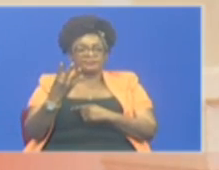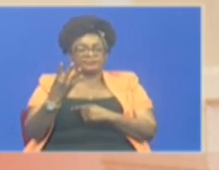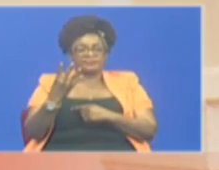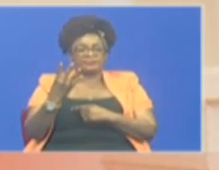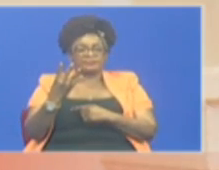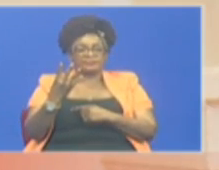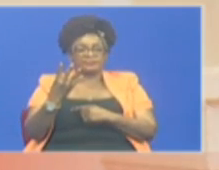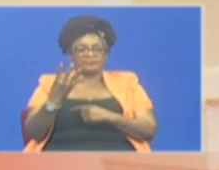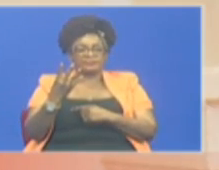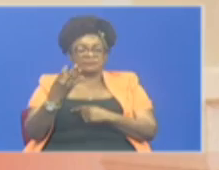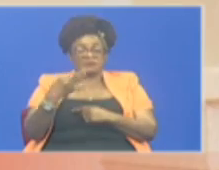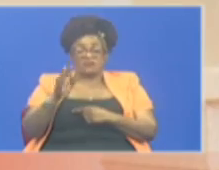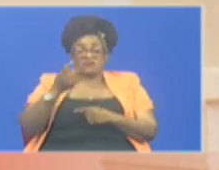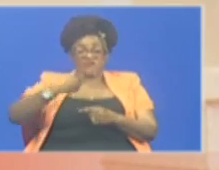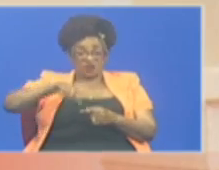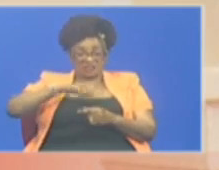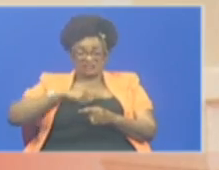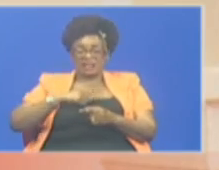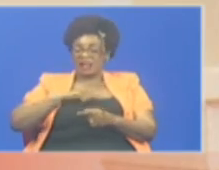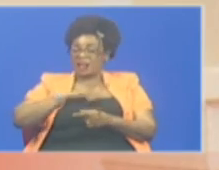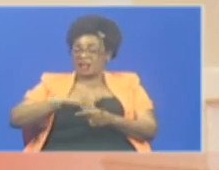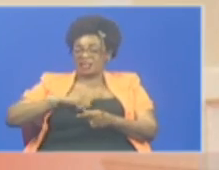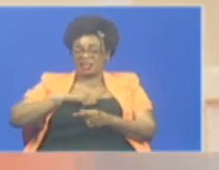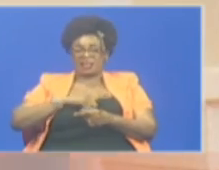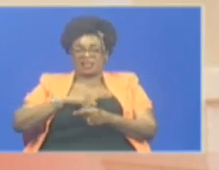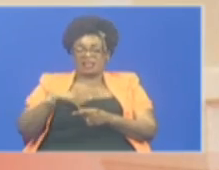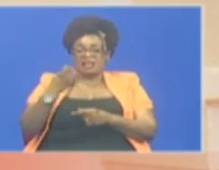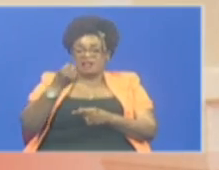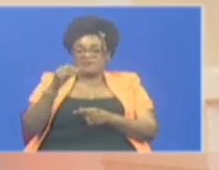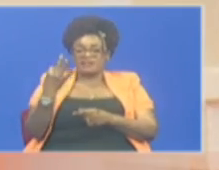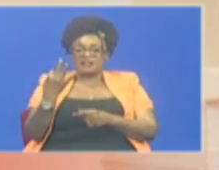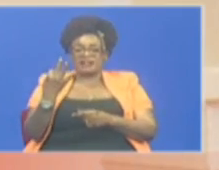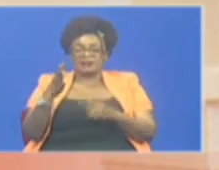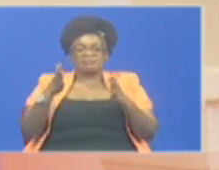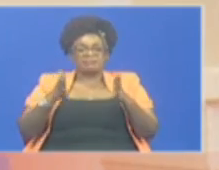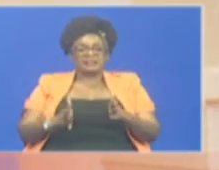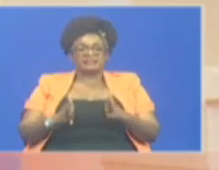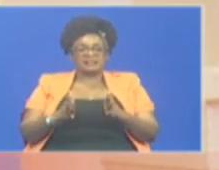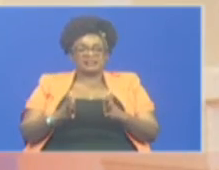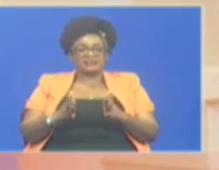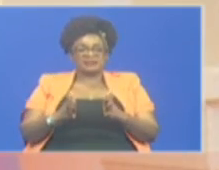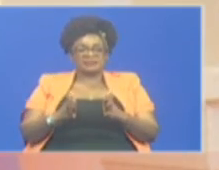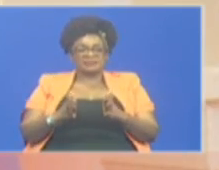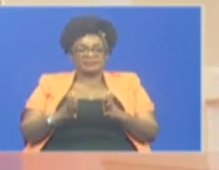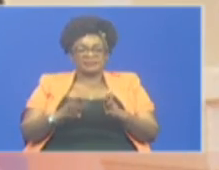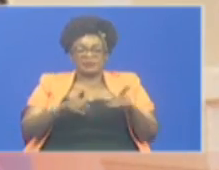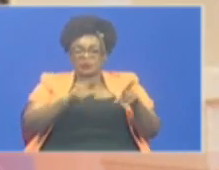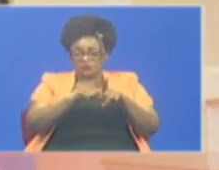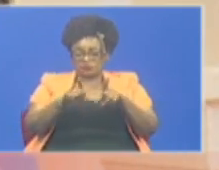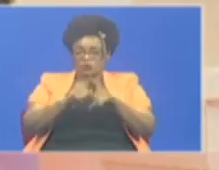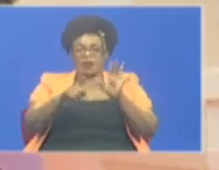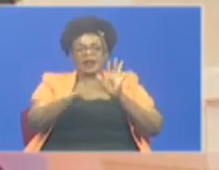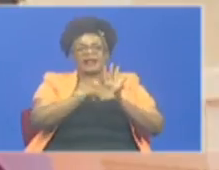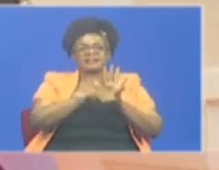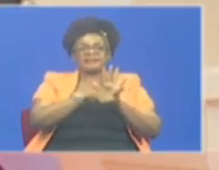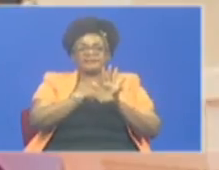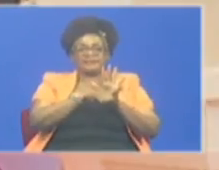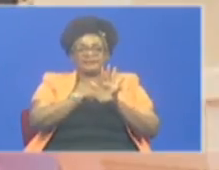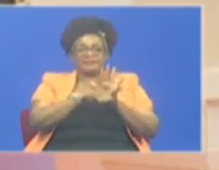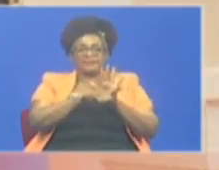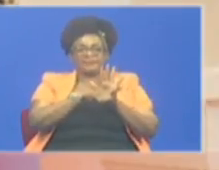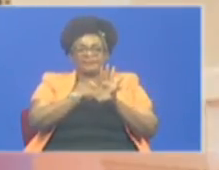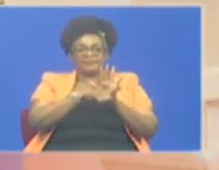Fortunately for us, 53 persons have also turned negative and